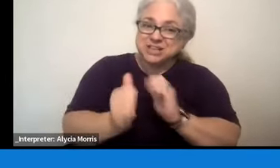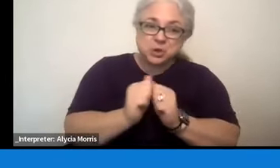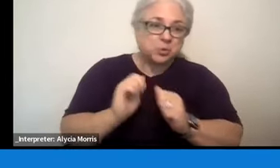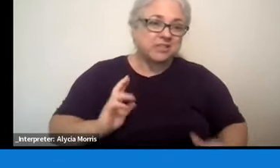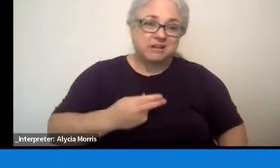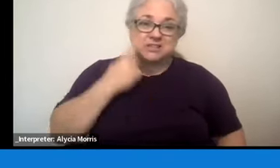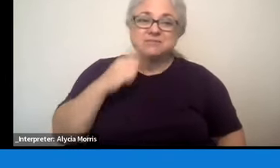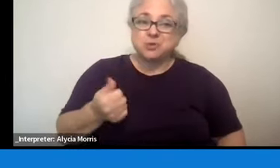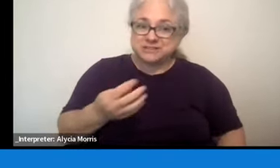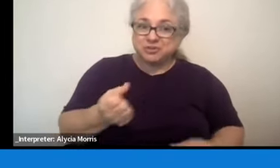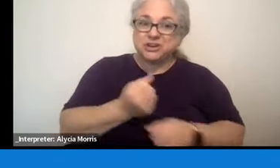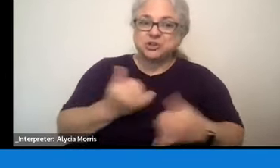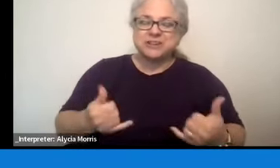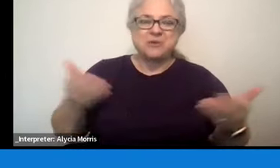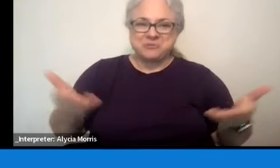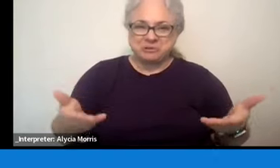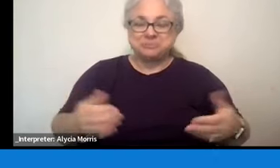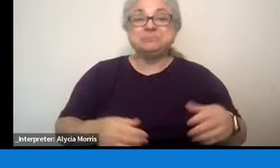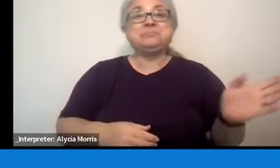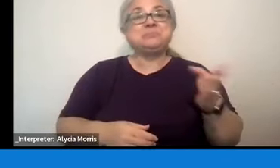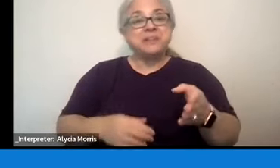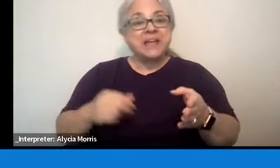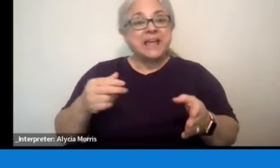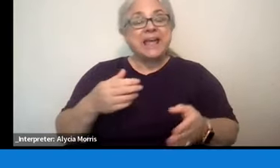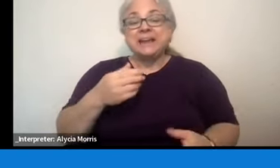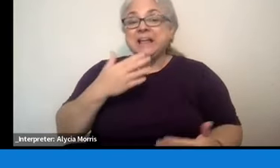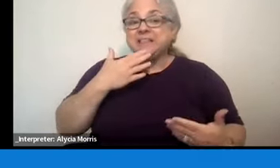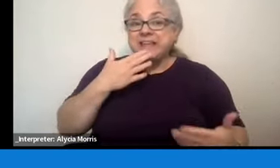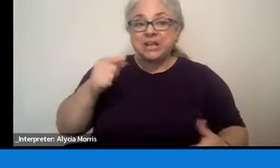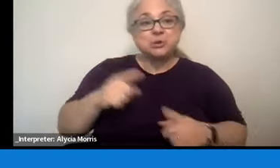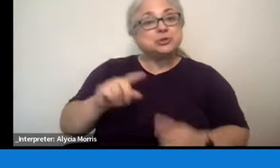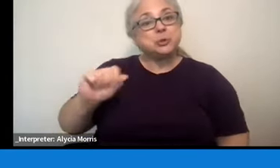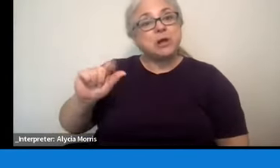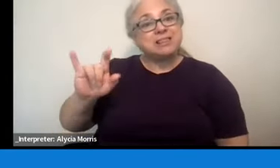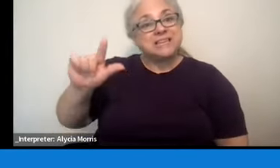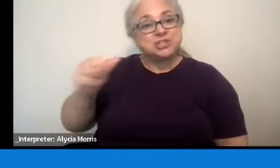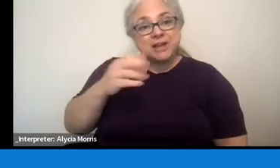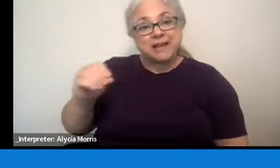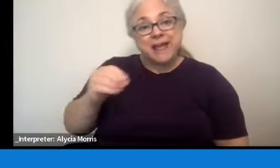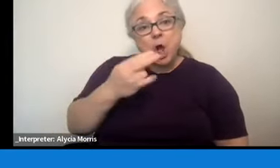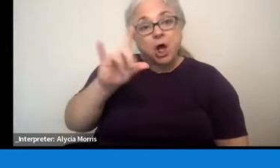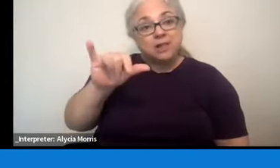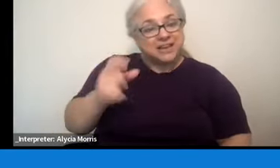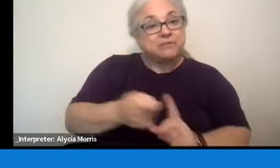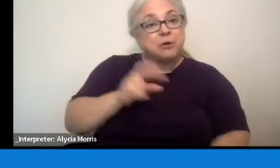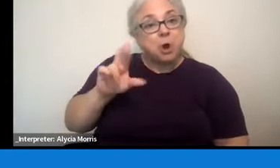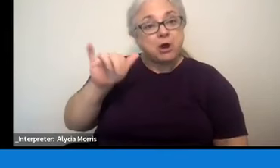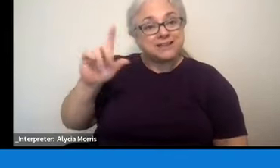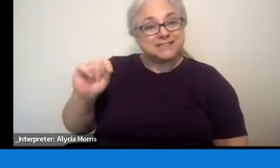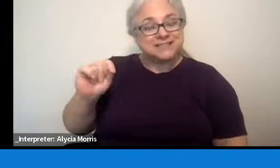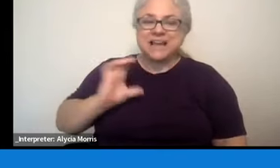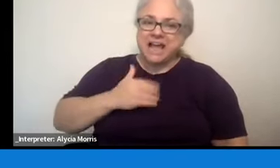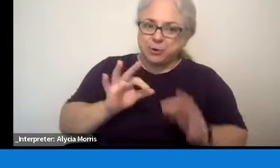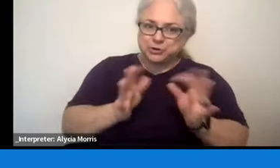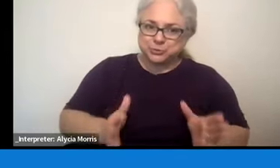So welcome to Debbie as well. And also a big thank you to Alicia and Holly from RIT, who are serving as our